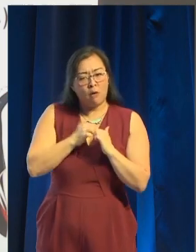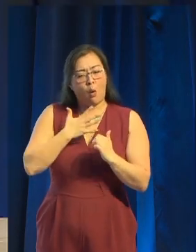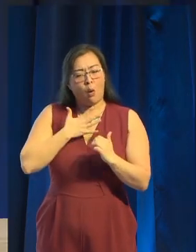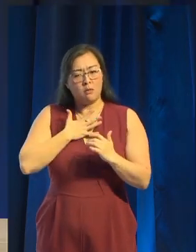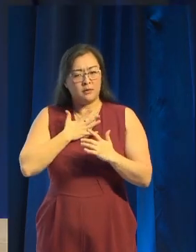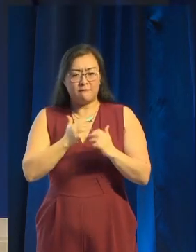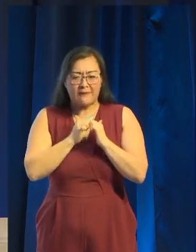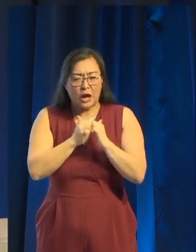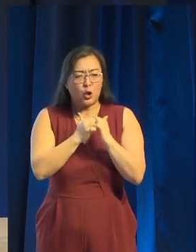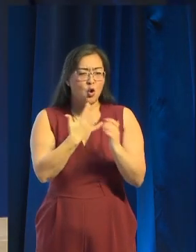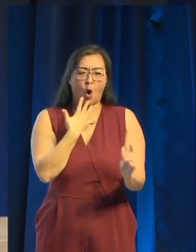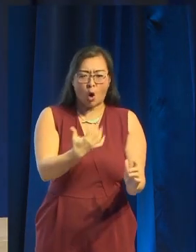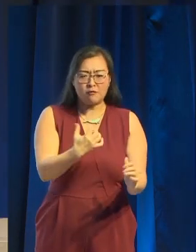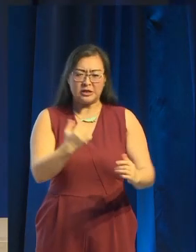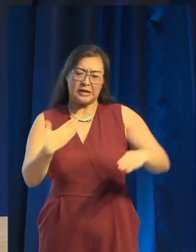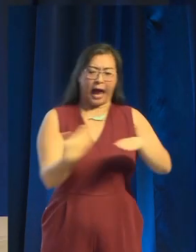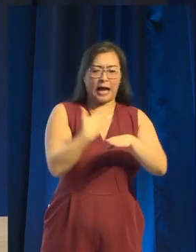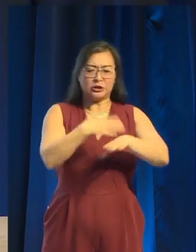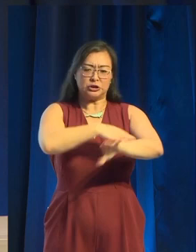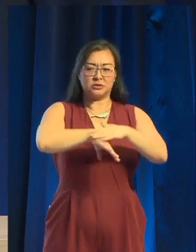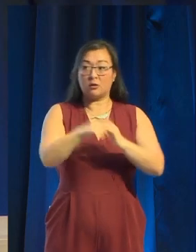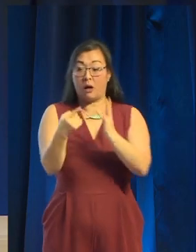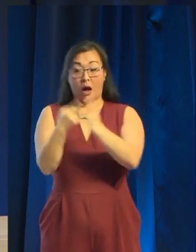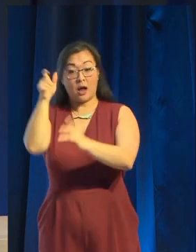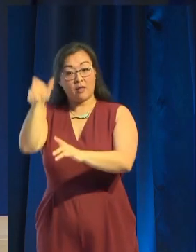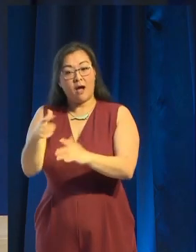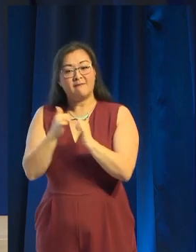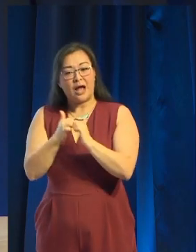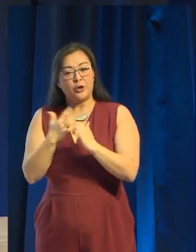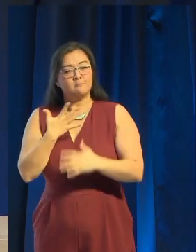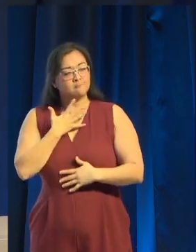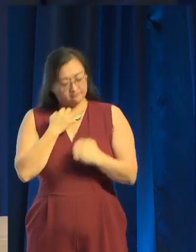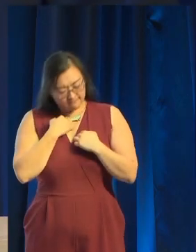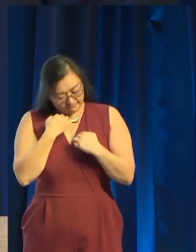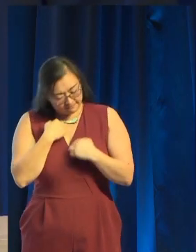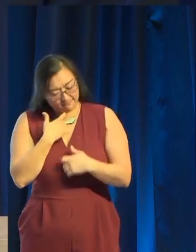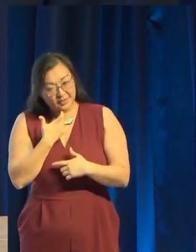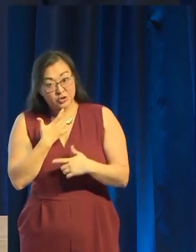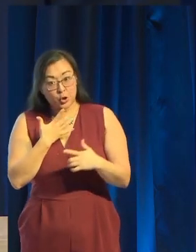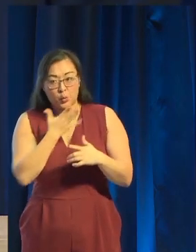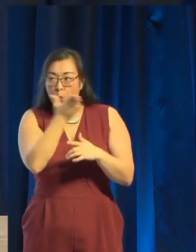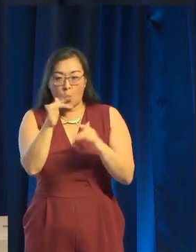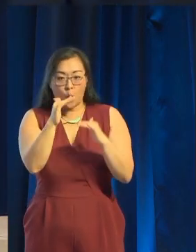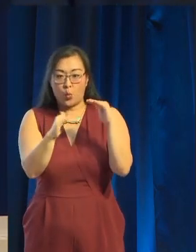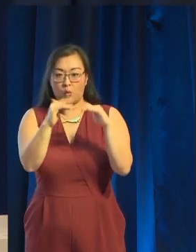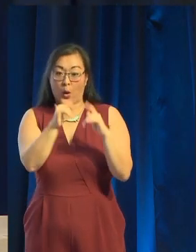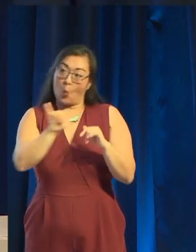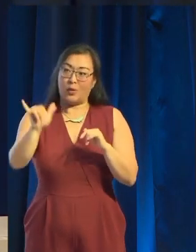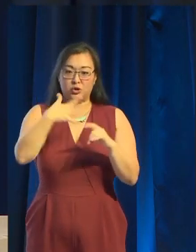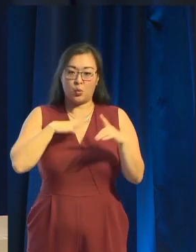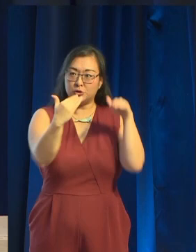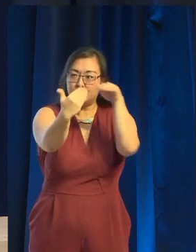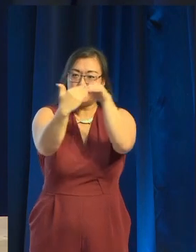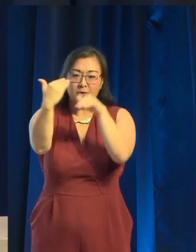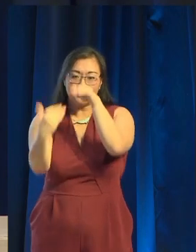another one values caution and reflection, and you have to align yourself with those values rather than always trying to